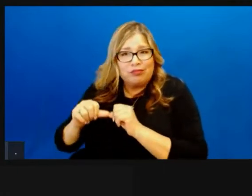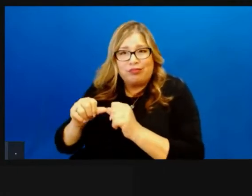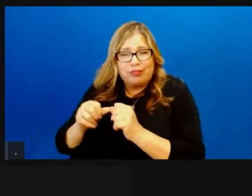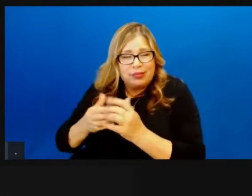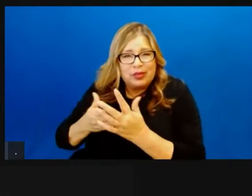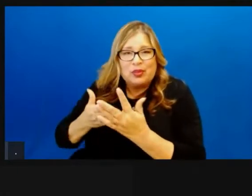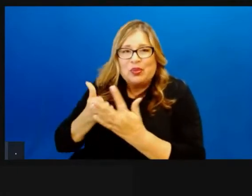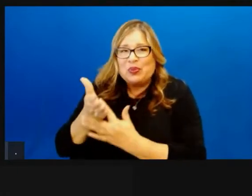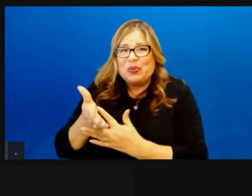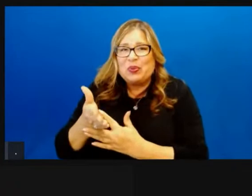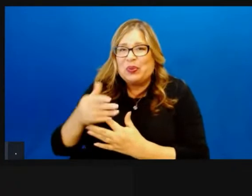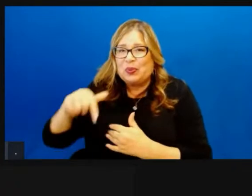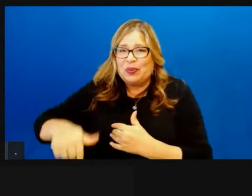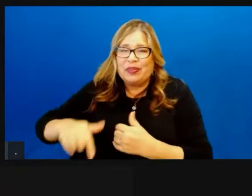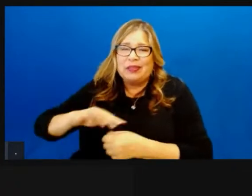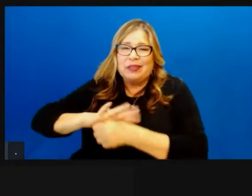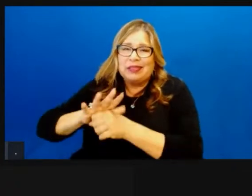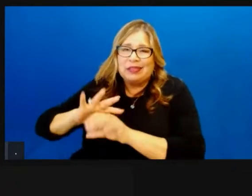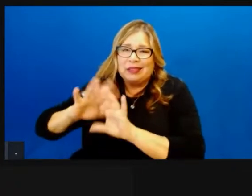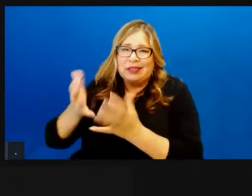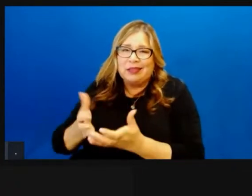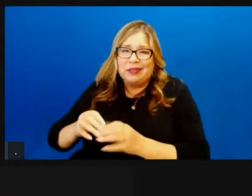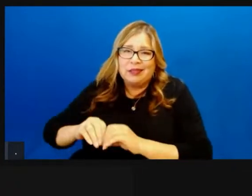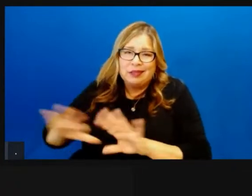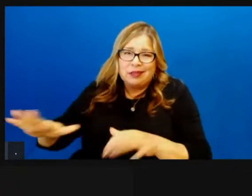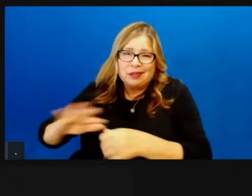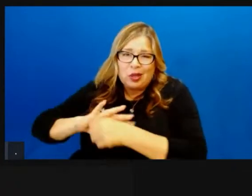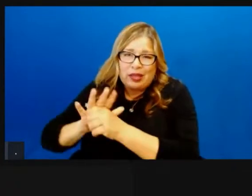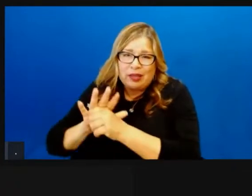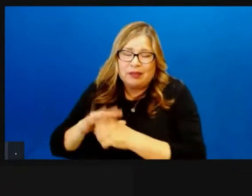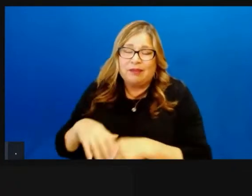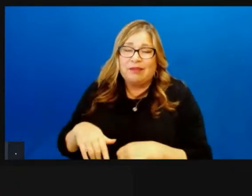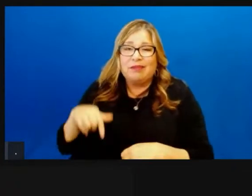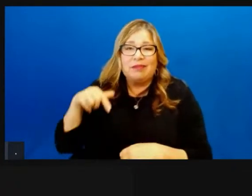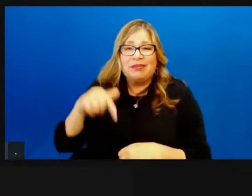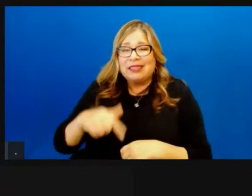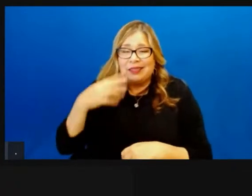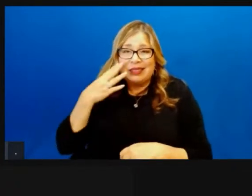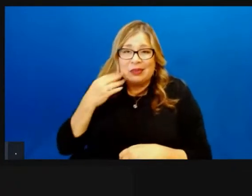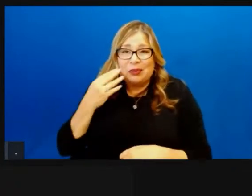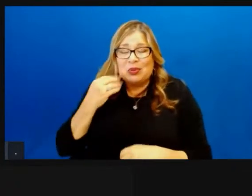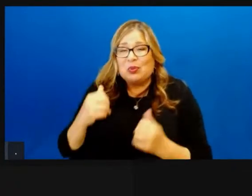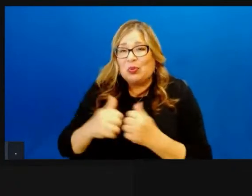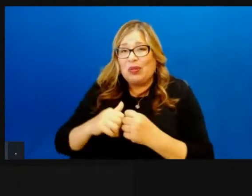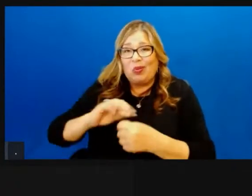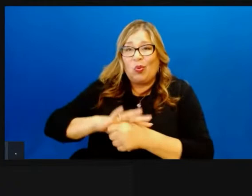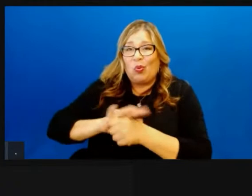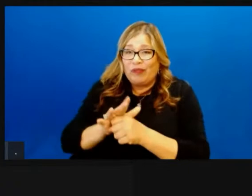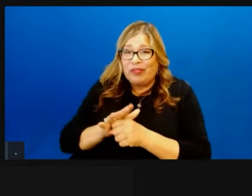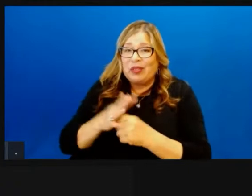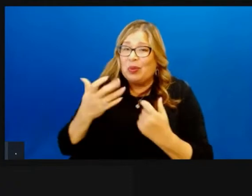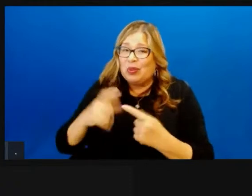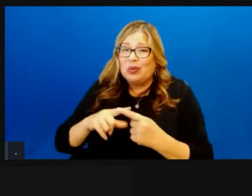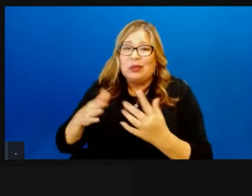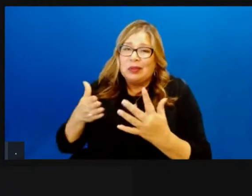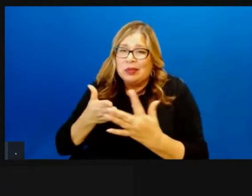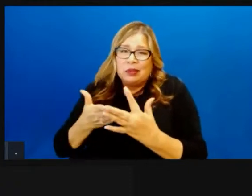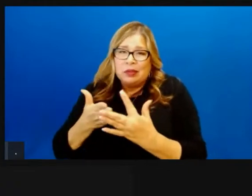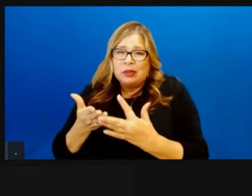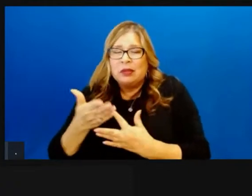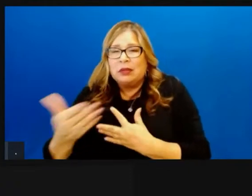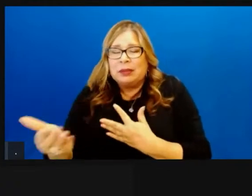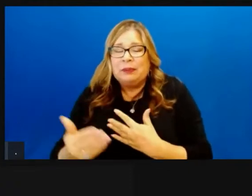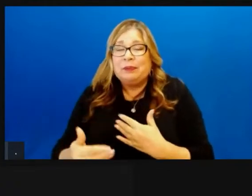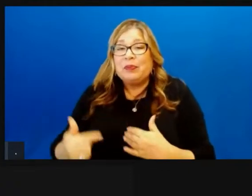pandemic, this experience with COVID, and we expect and plan to do